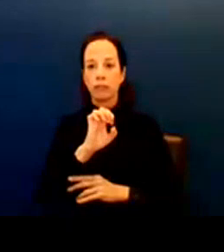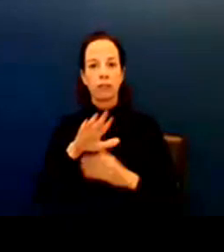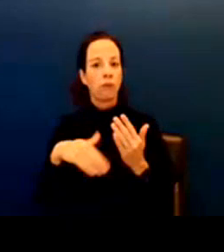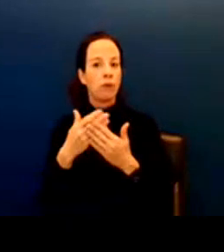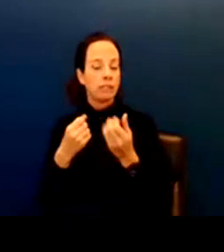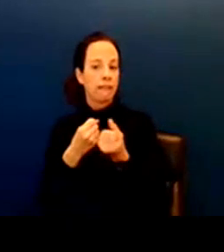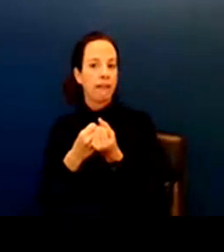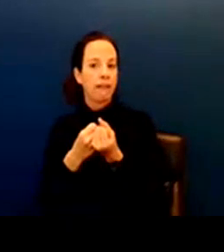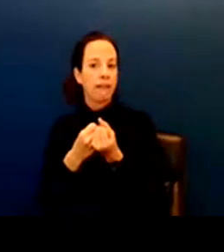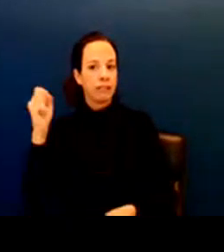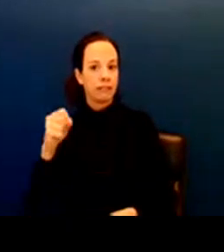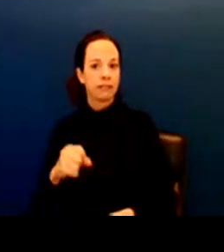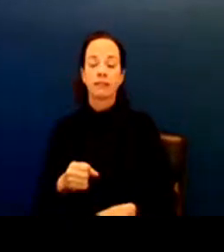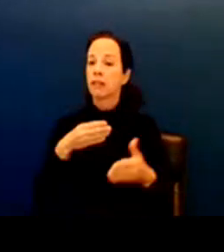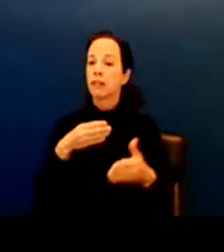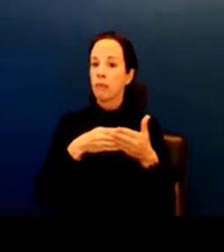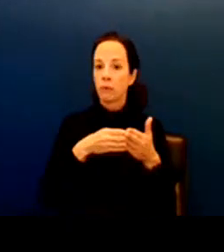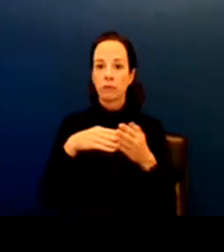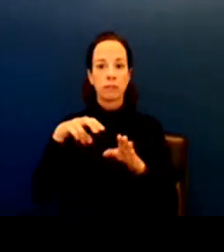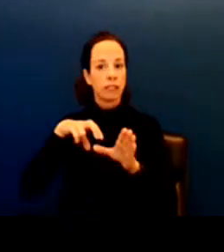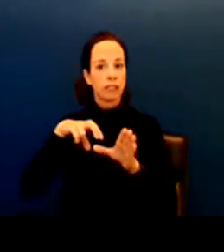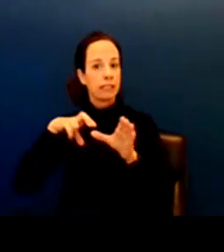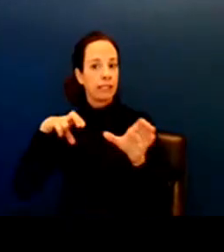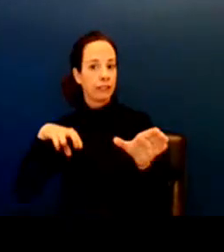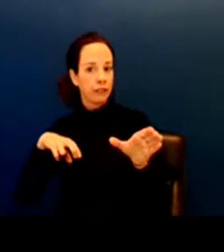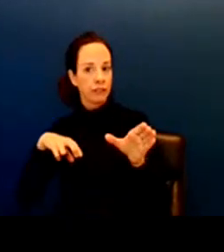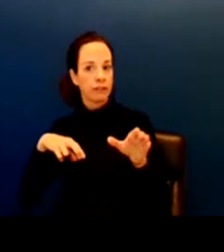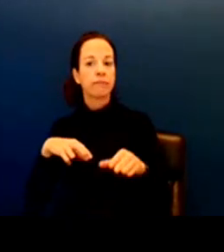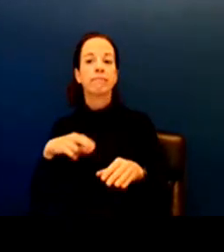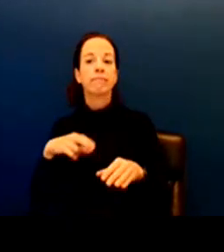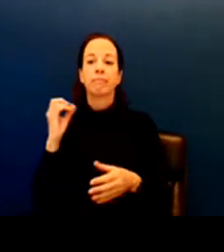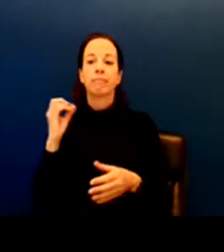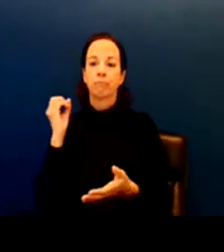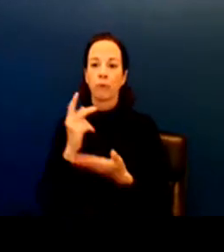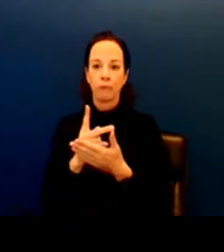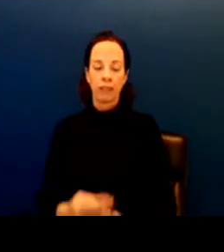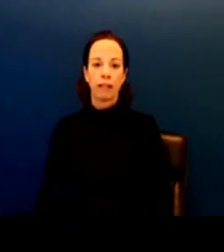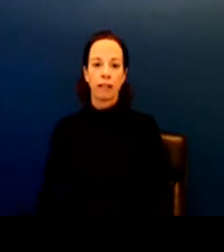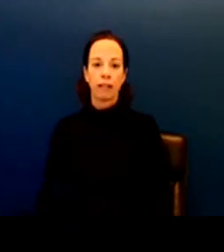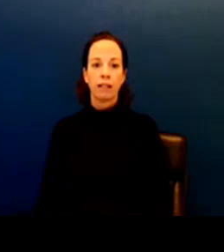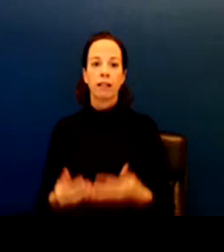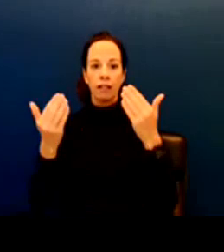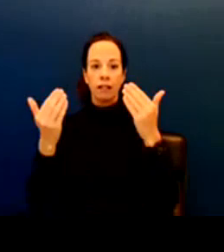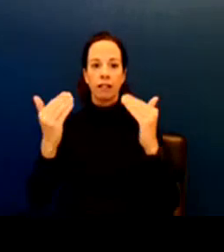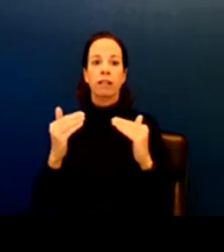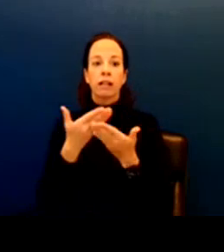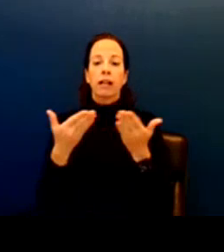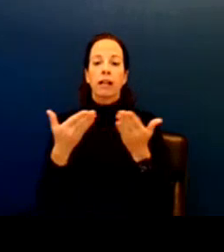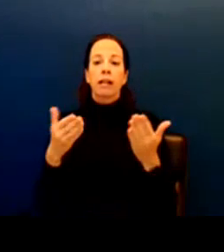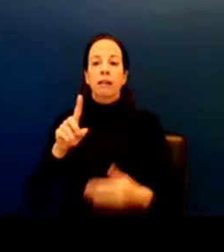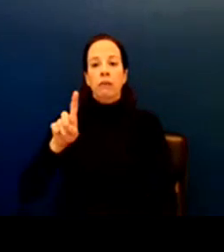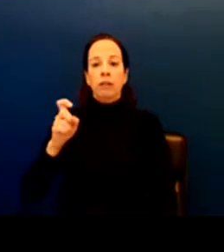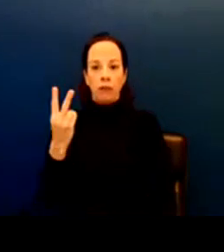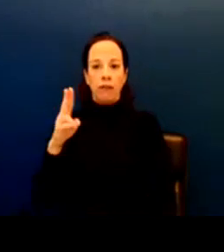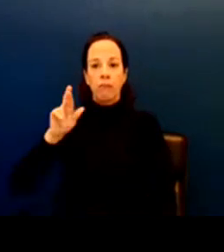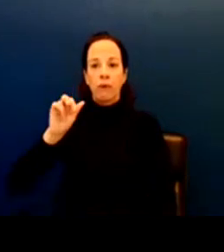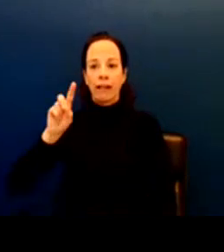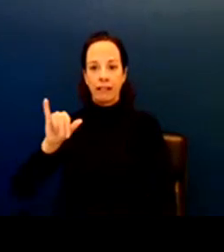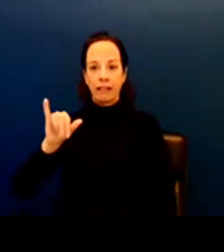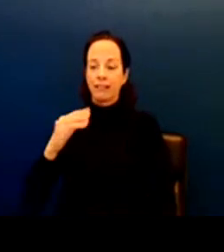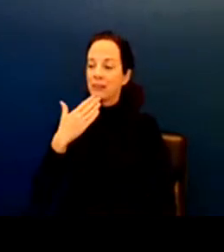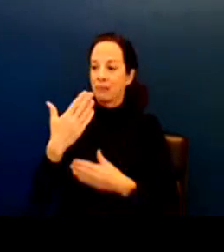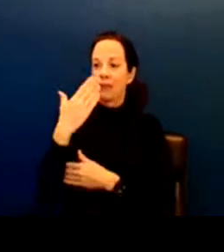Opposed? Abstentions? Motion is approved. Moving to item 112, Brandy. Good morning,